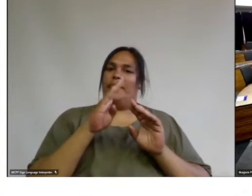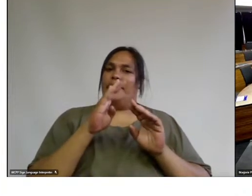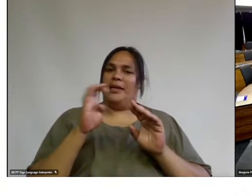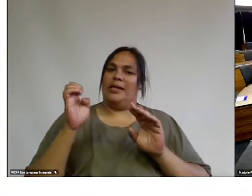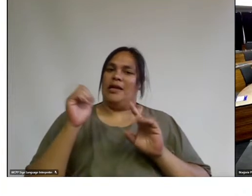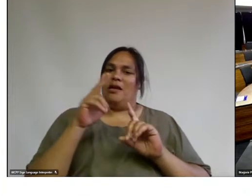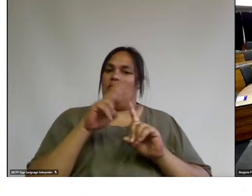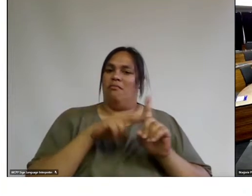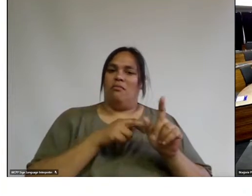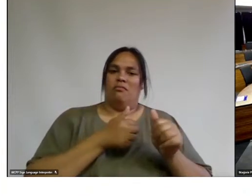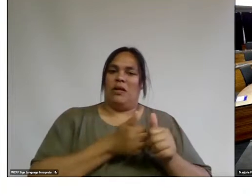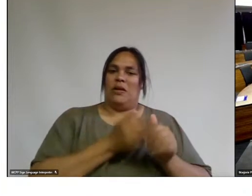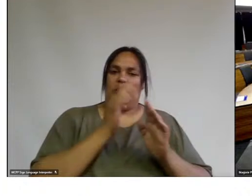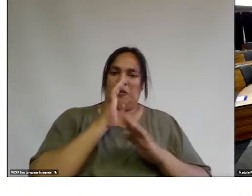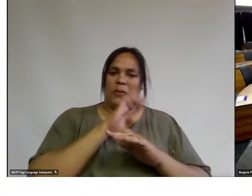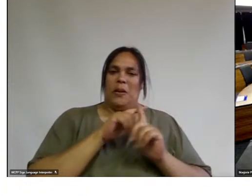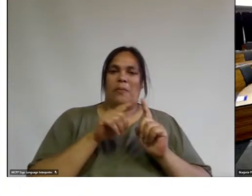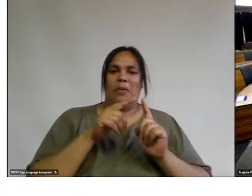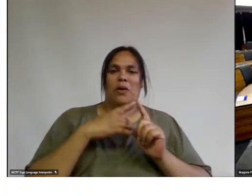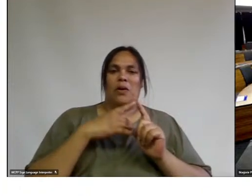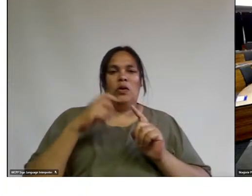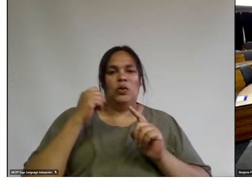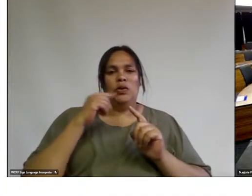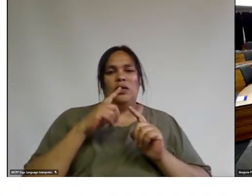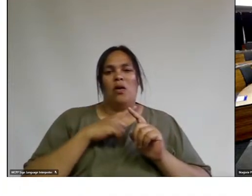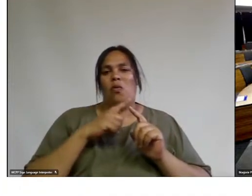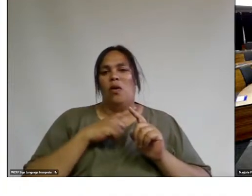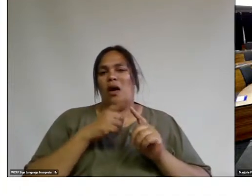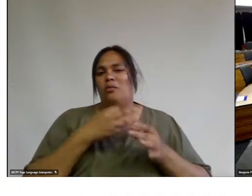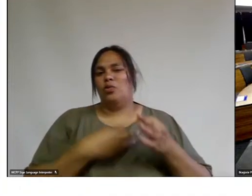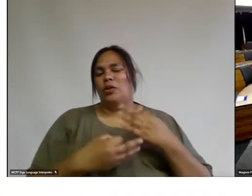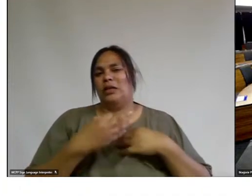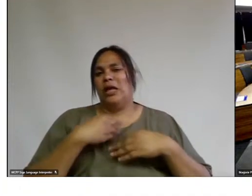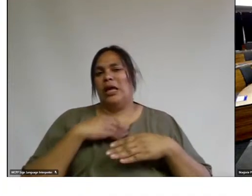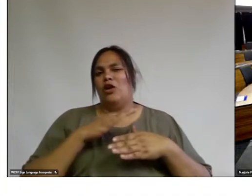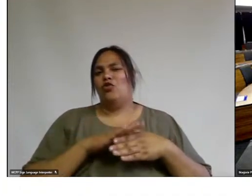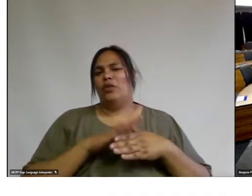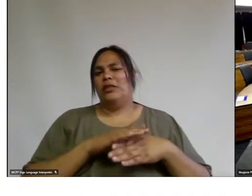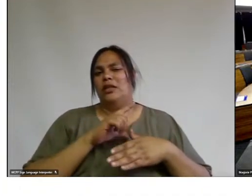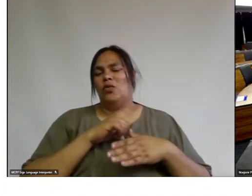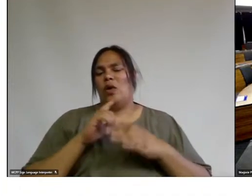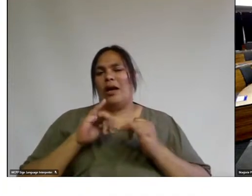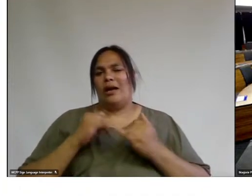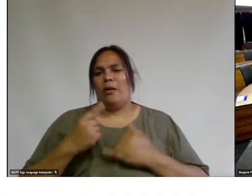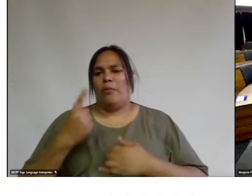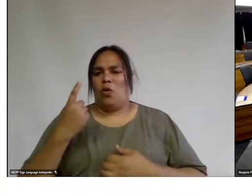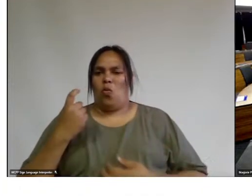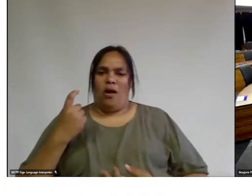sense as to what is the rationale behind one company